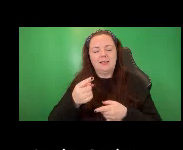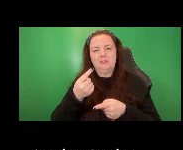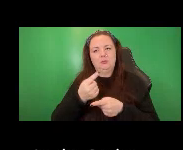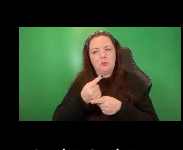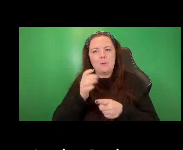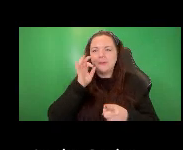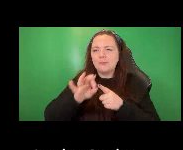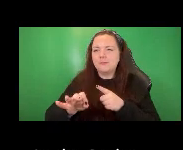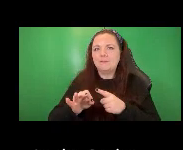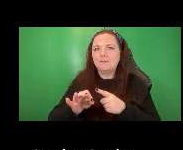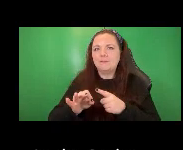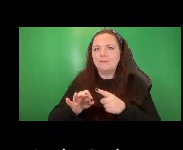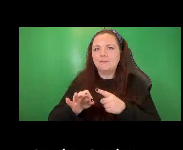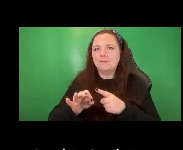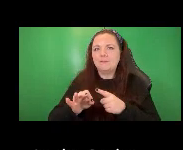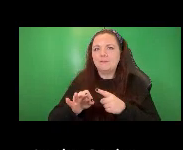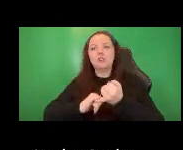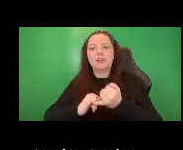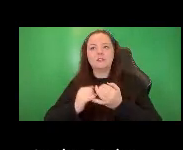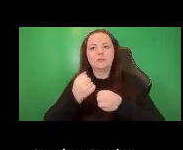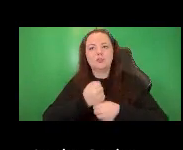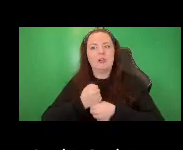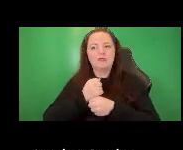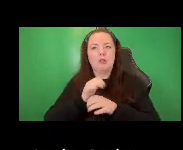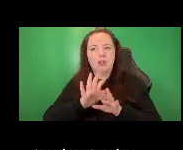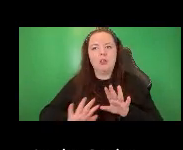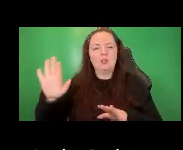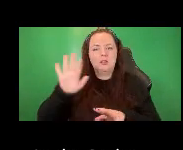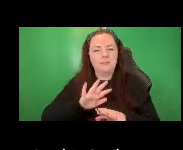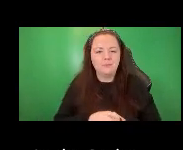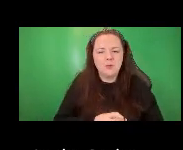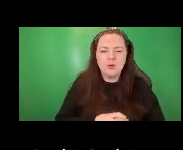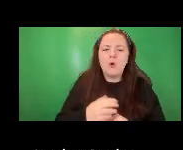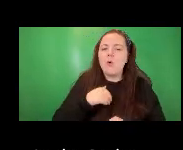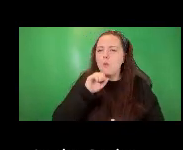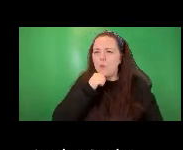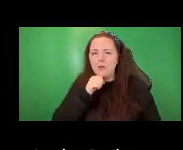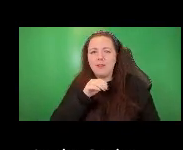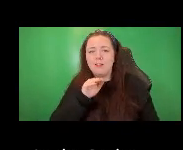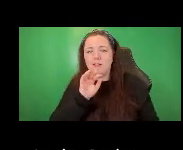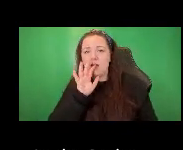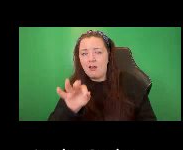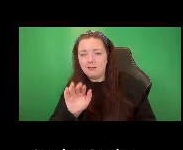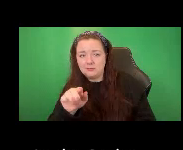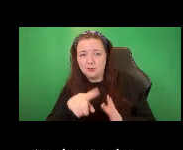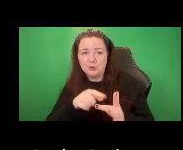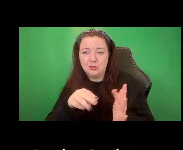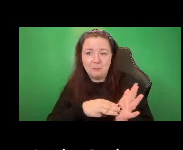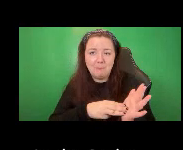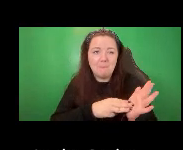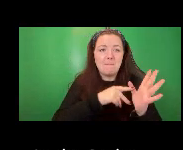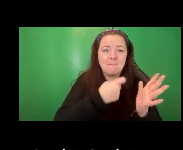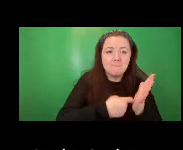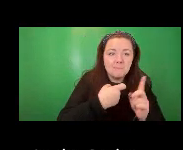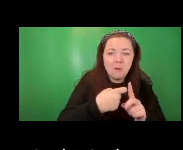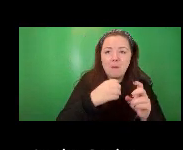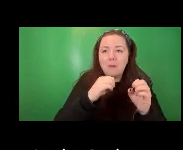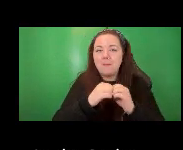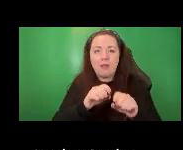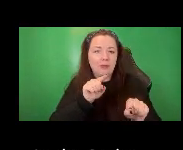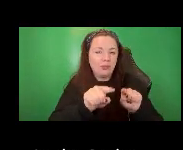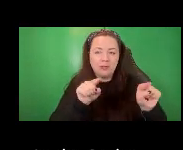what's we're going to do, and I'll look to Beth and to Mark and to Jim to keep me on track. What we're going to do